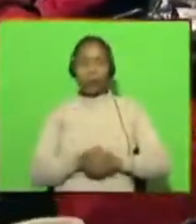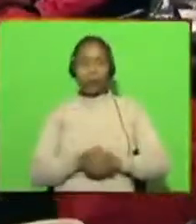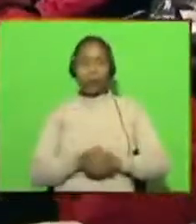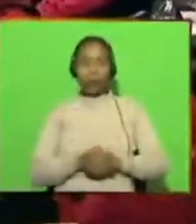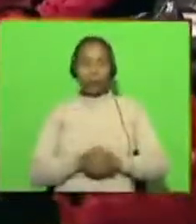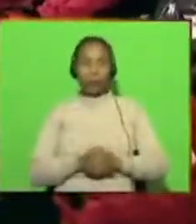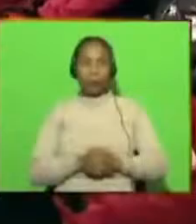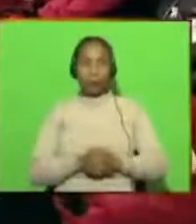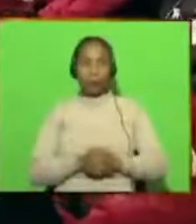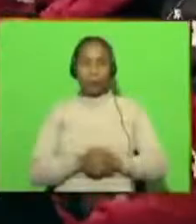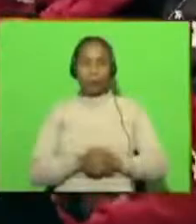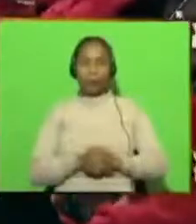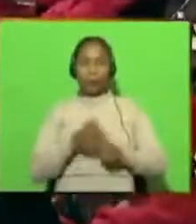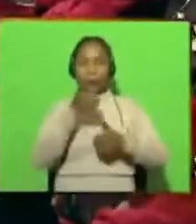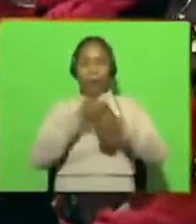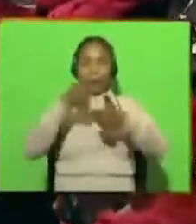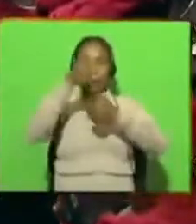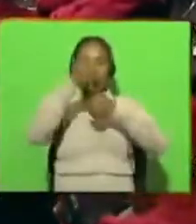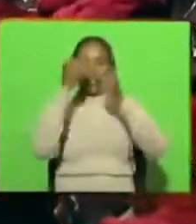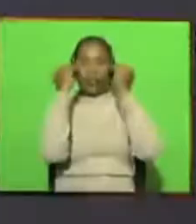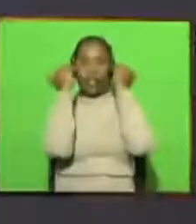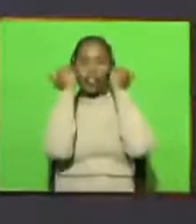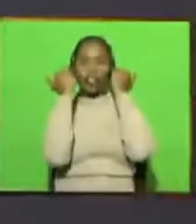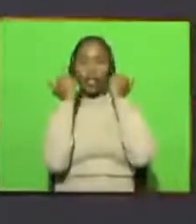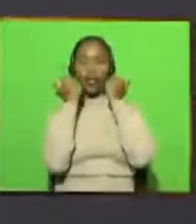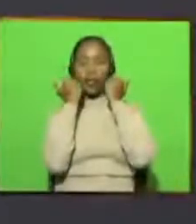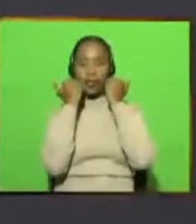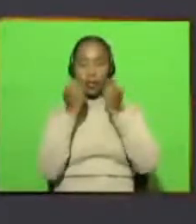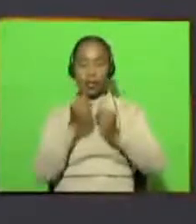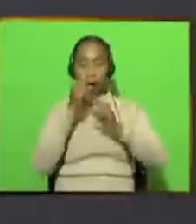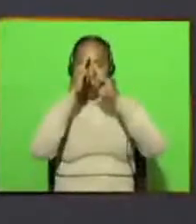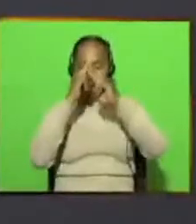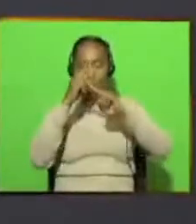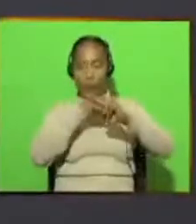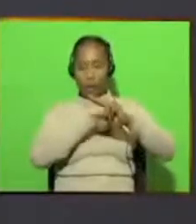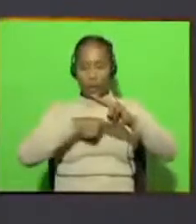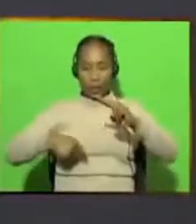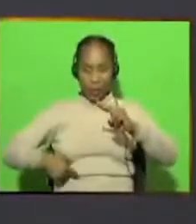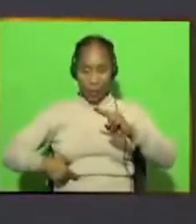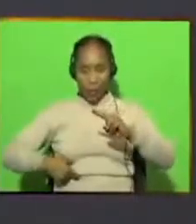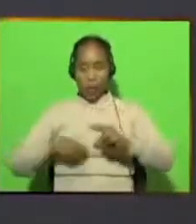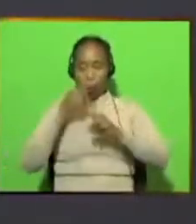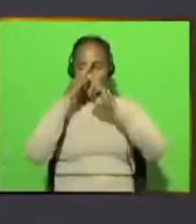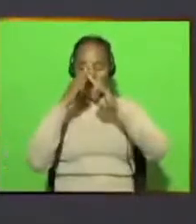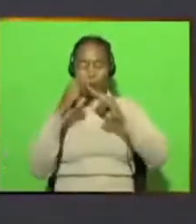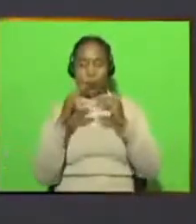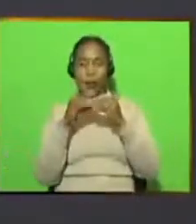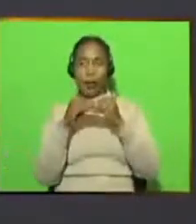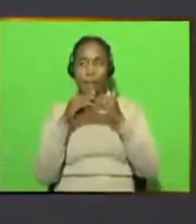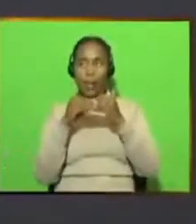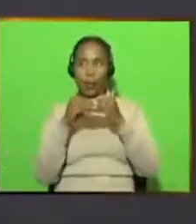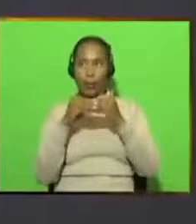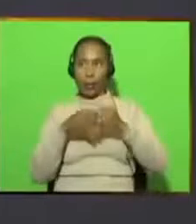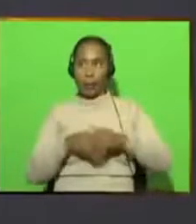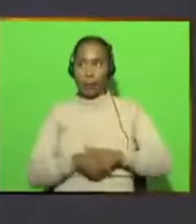the Chief Justice, Honorable President, and Honorable Members.